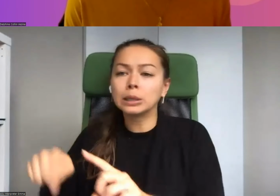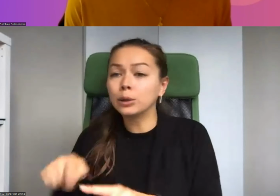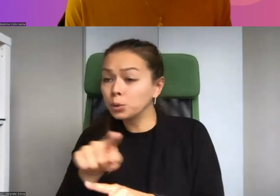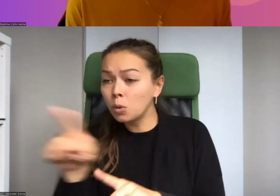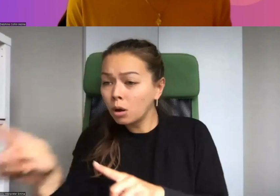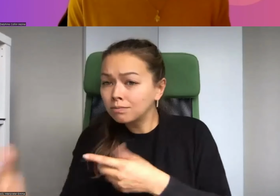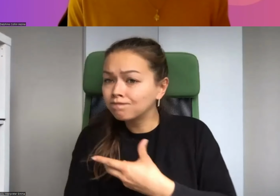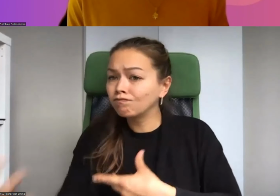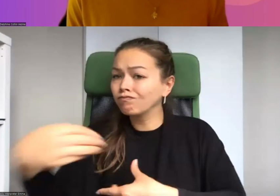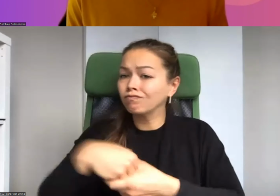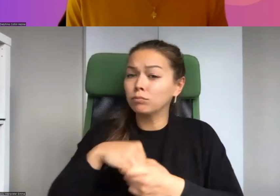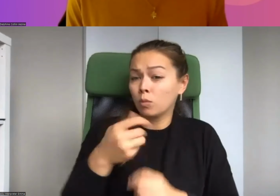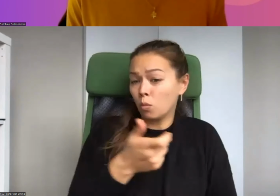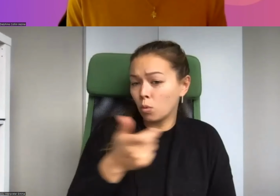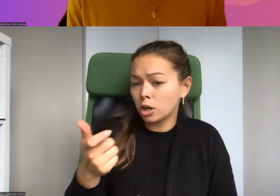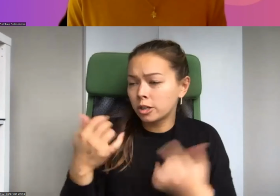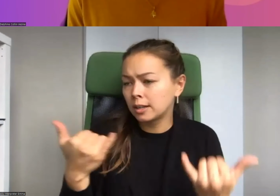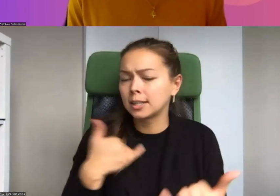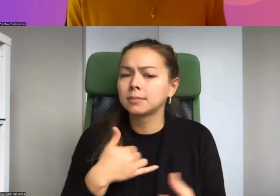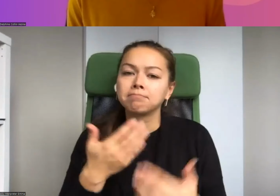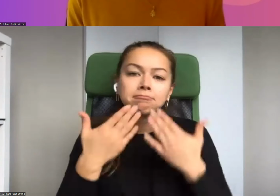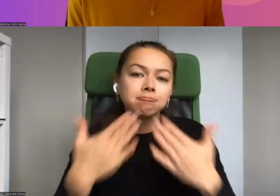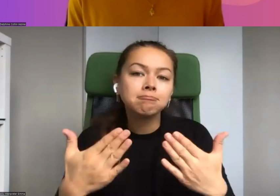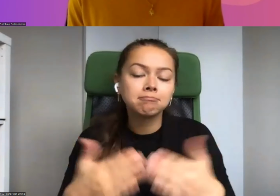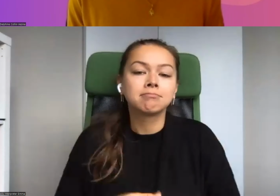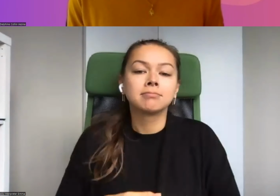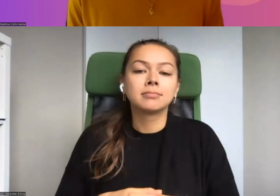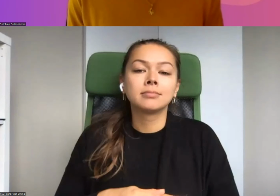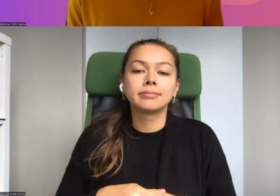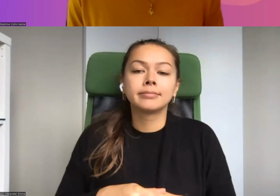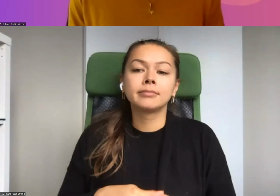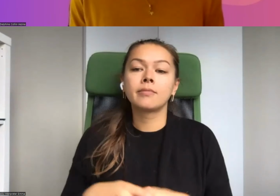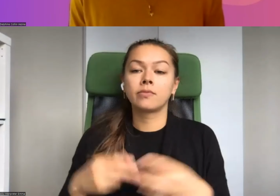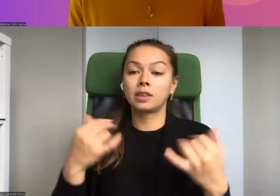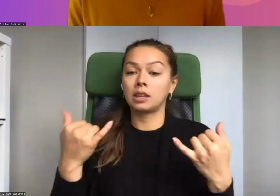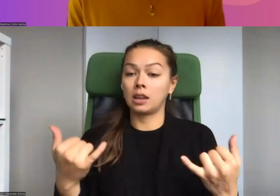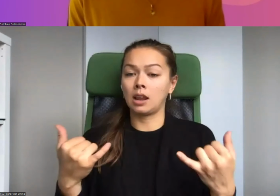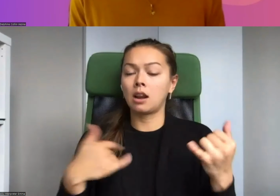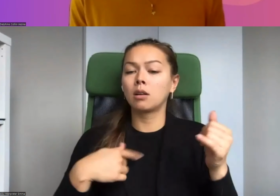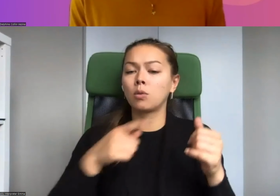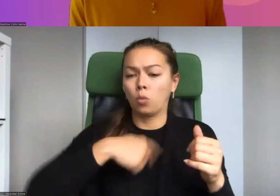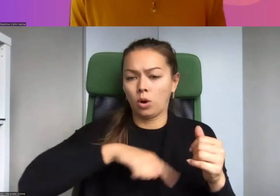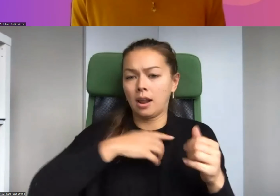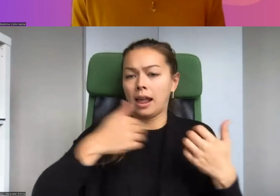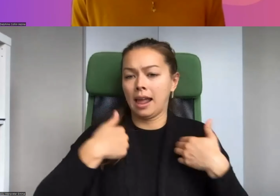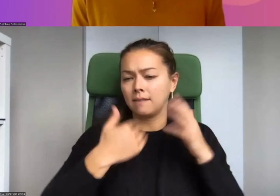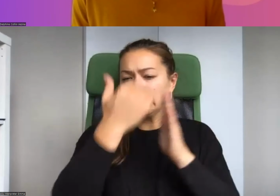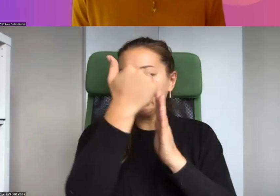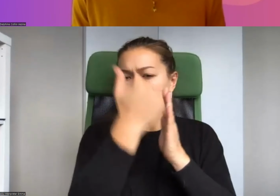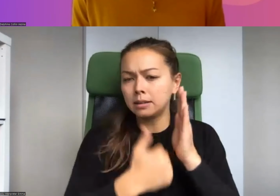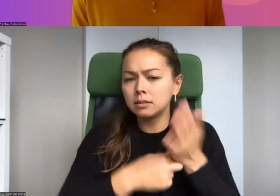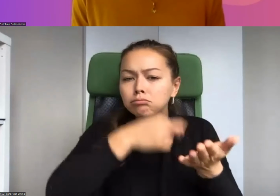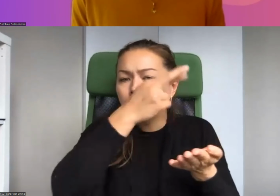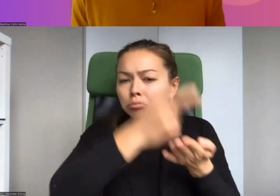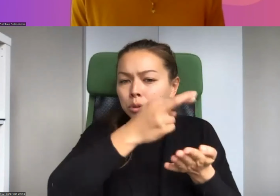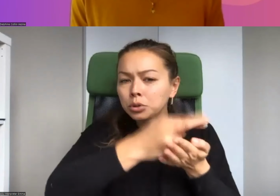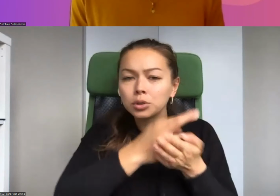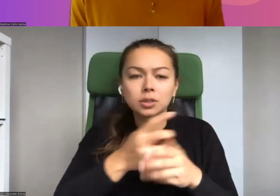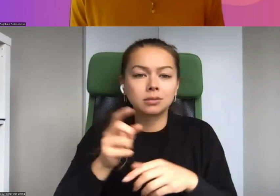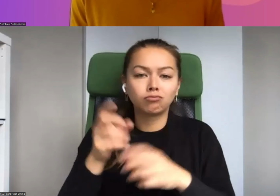today. We are sharing a list of supports in the chat for those who wish to be supported after the